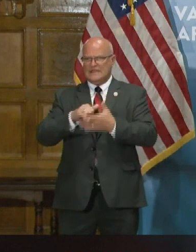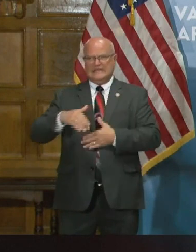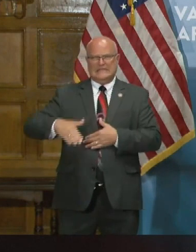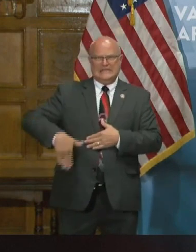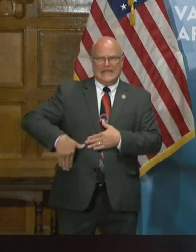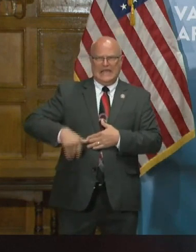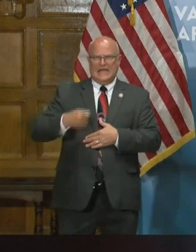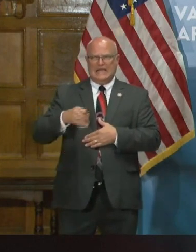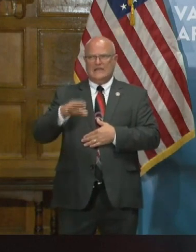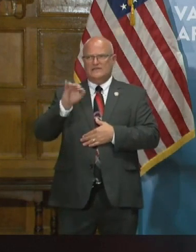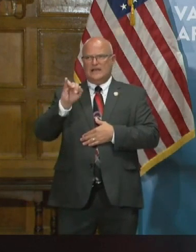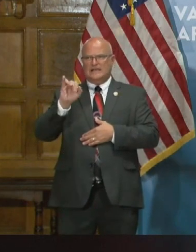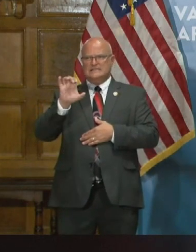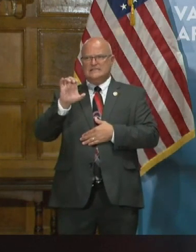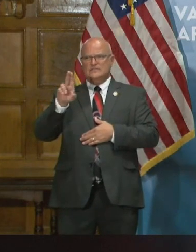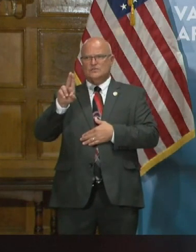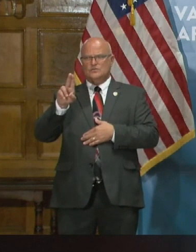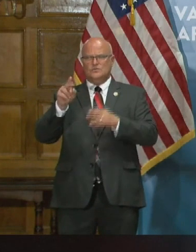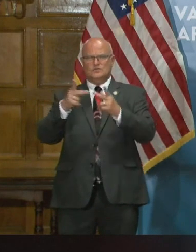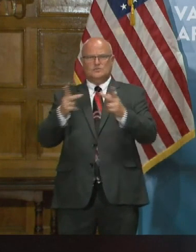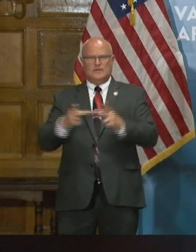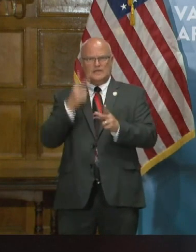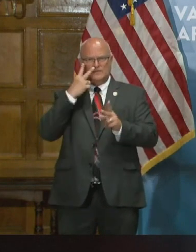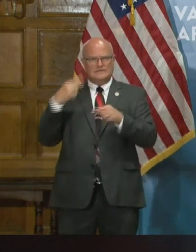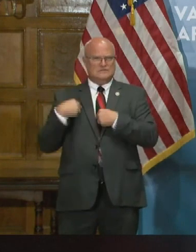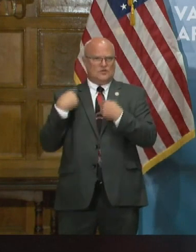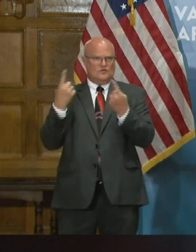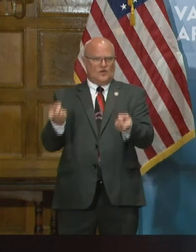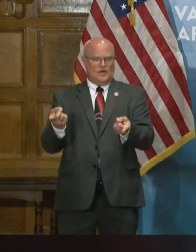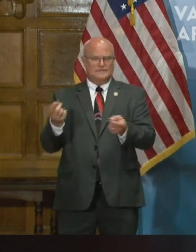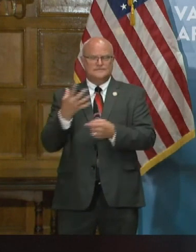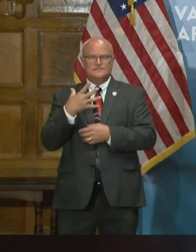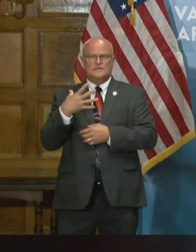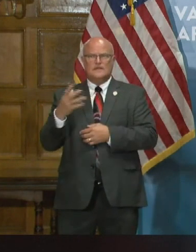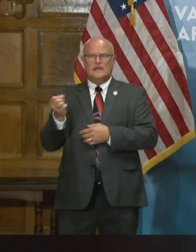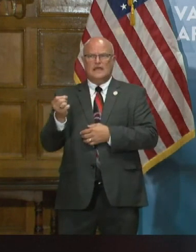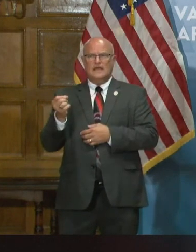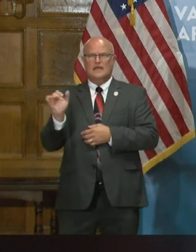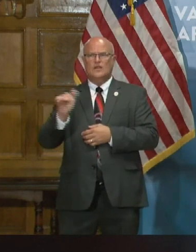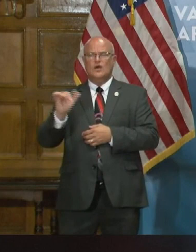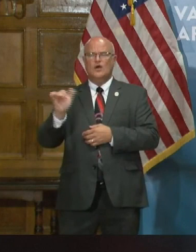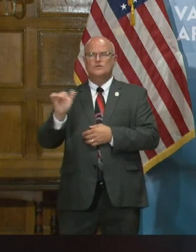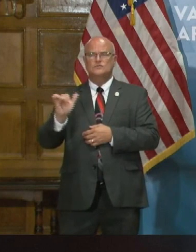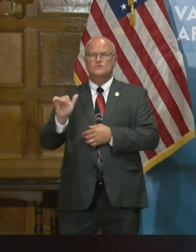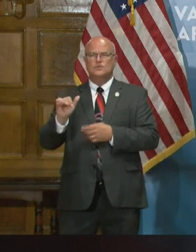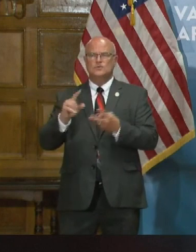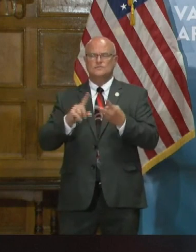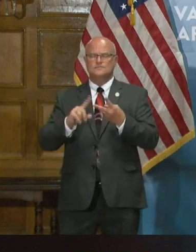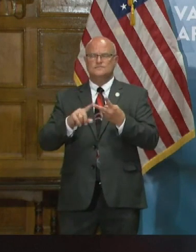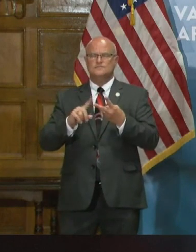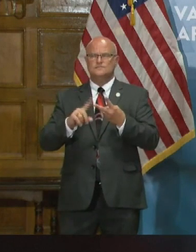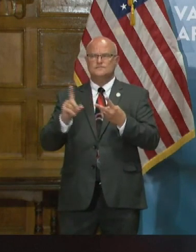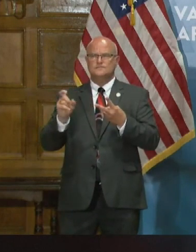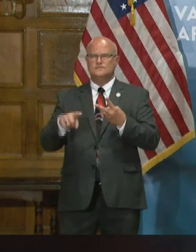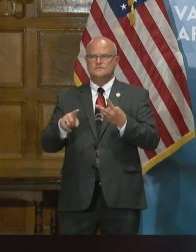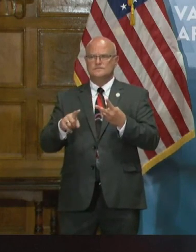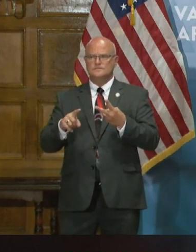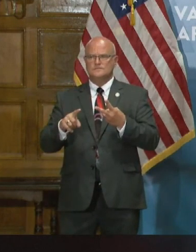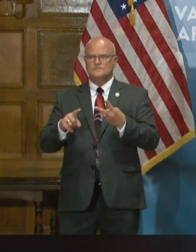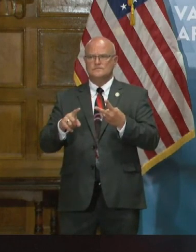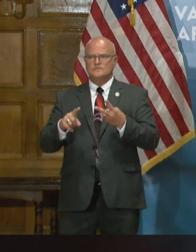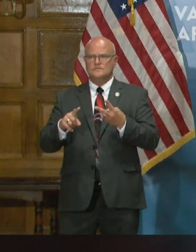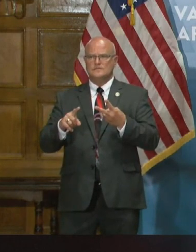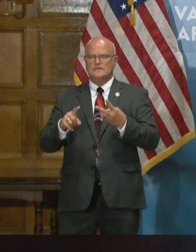of ICU space that we've seen so far? And also, second question, I want to ask you about